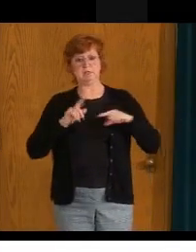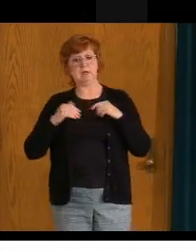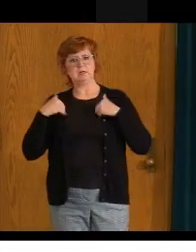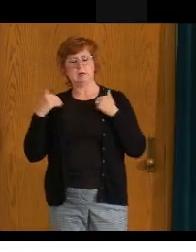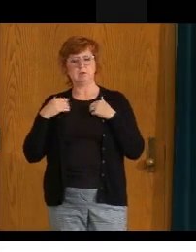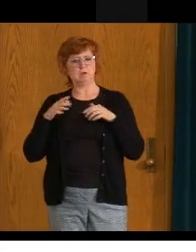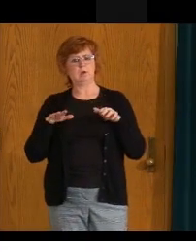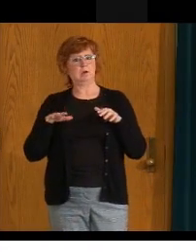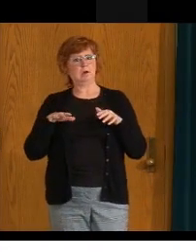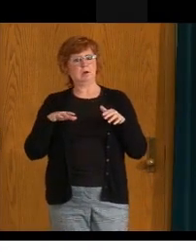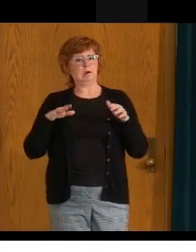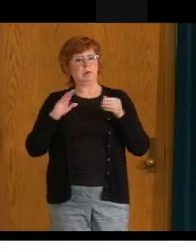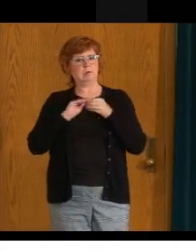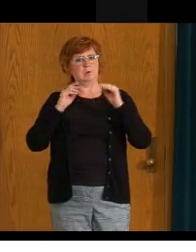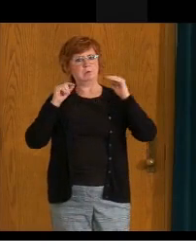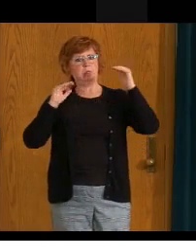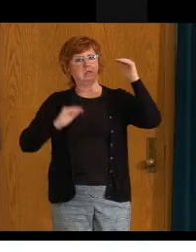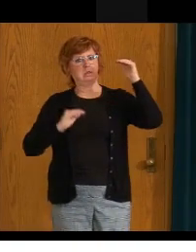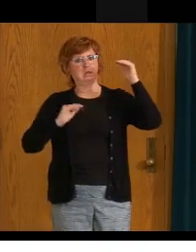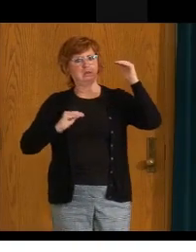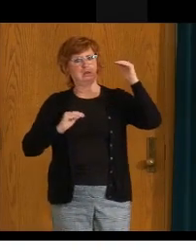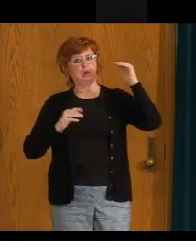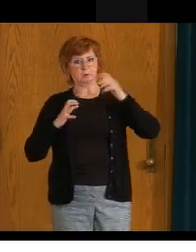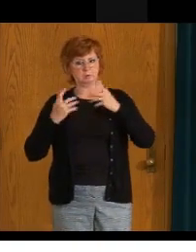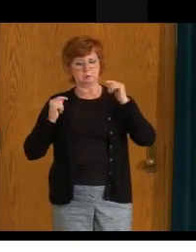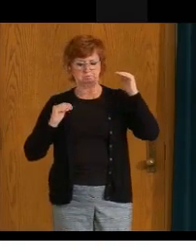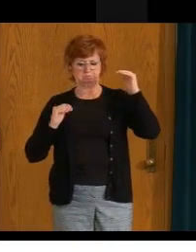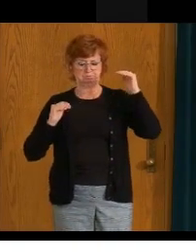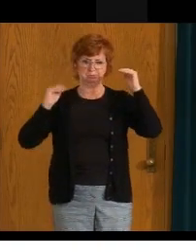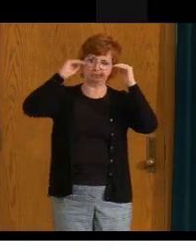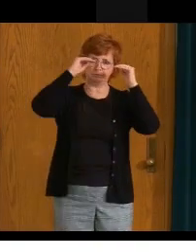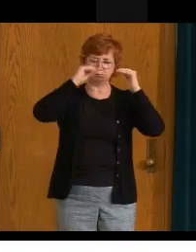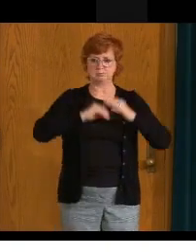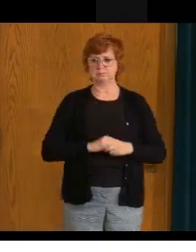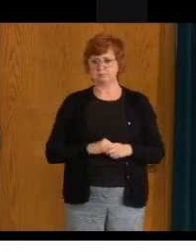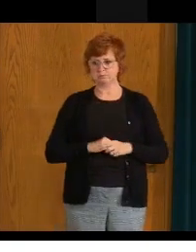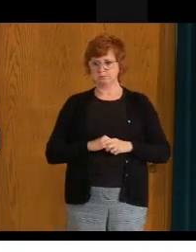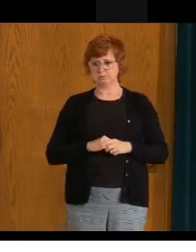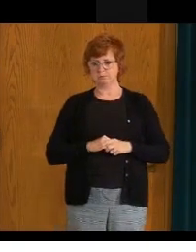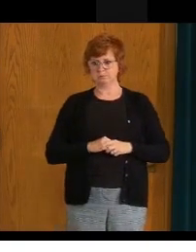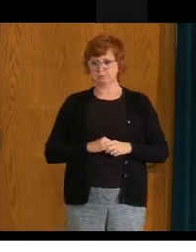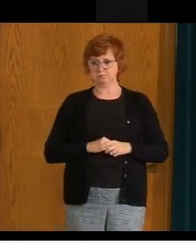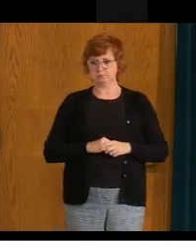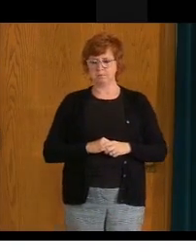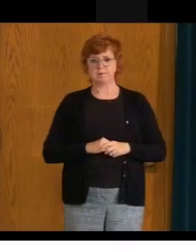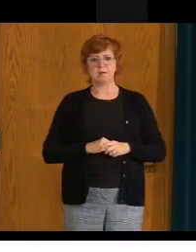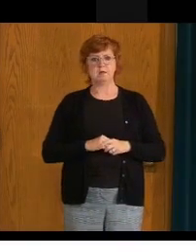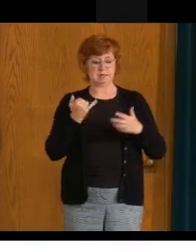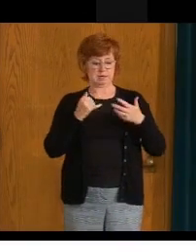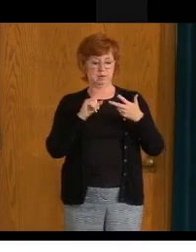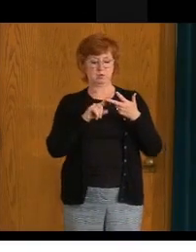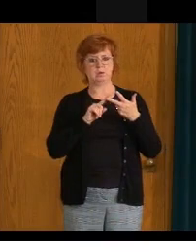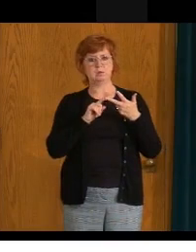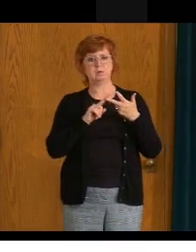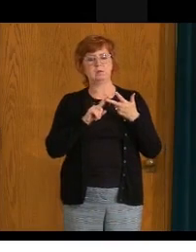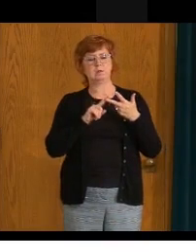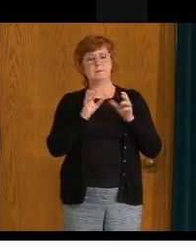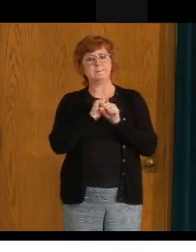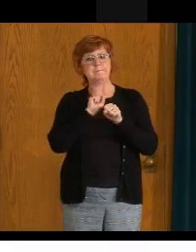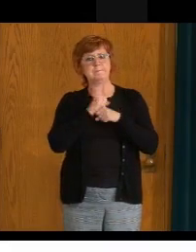Some of the things that we're going to be introducing this week includes increasing in convenience by bringing